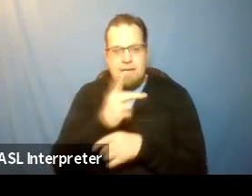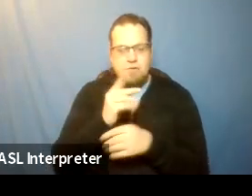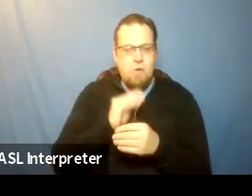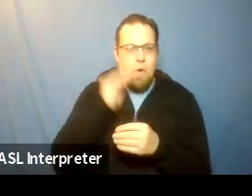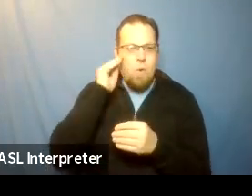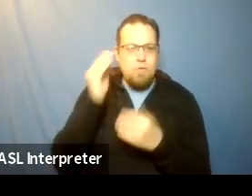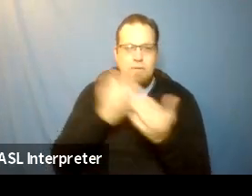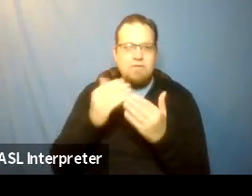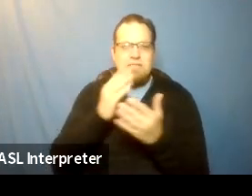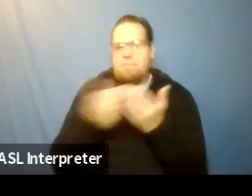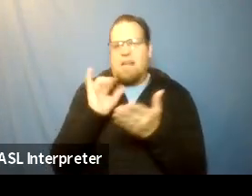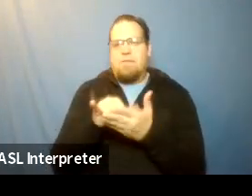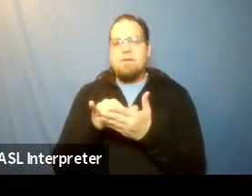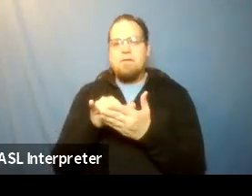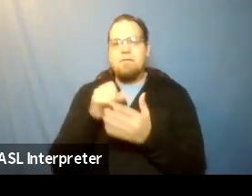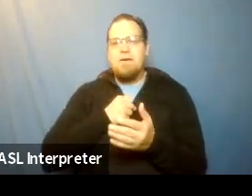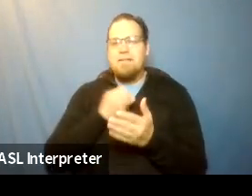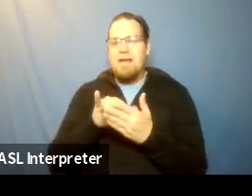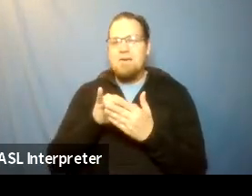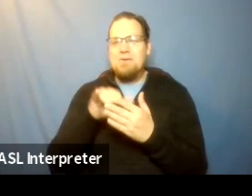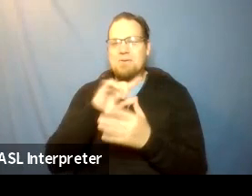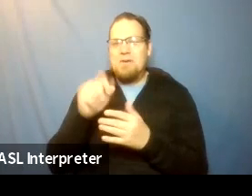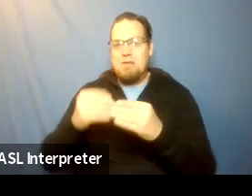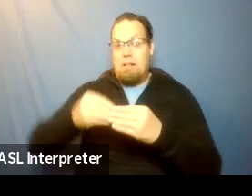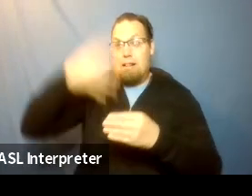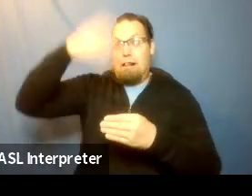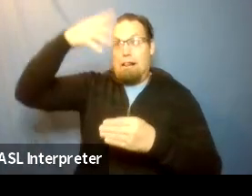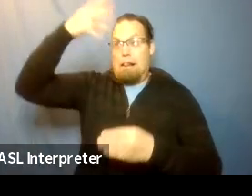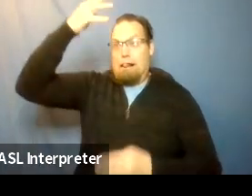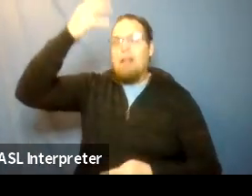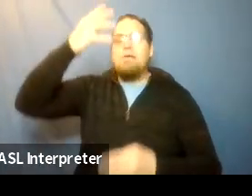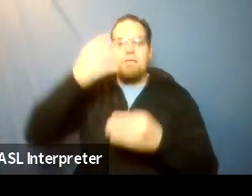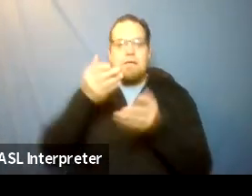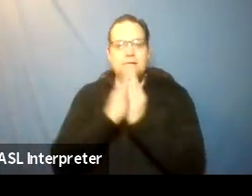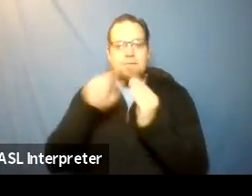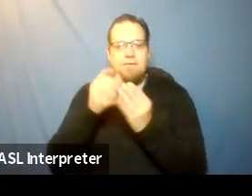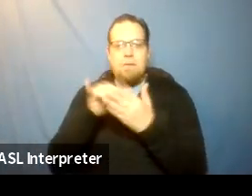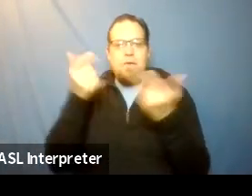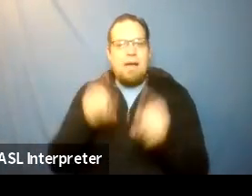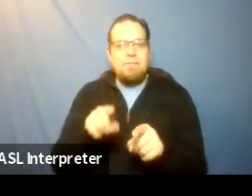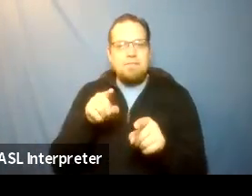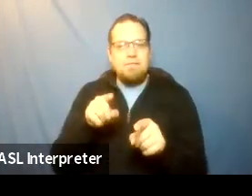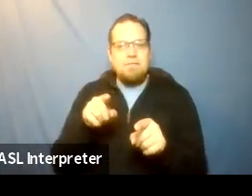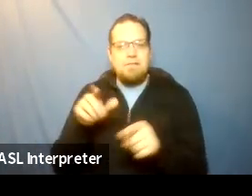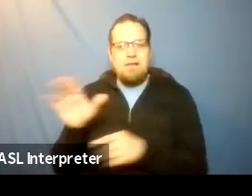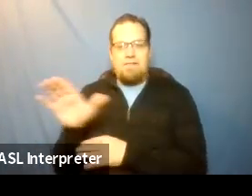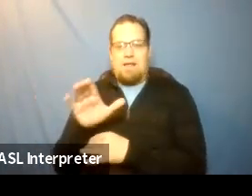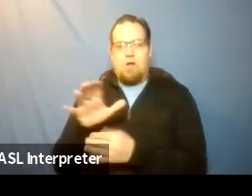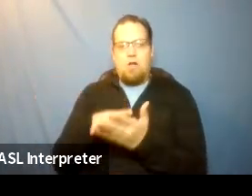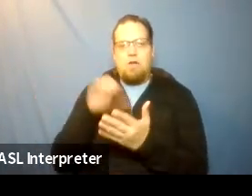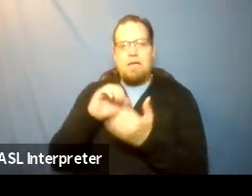something like that? Sorry, the question just moved from me, but they were asking about that. What happens to their learning? How is